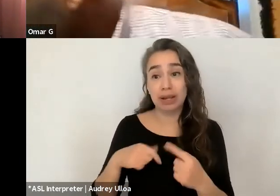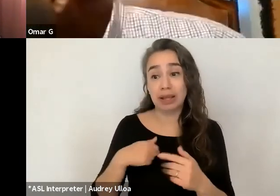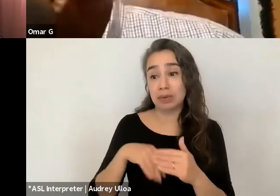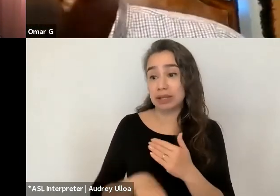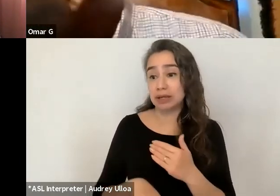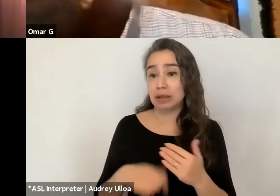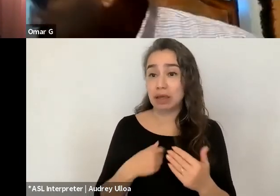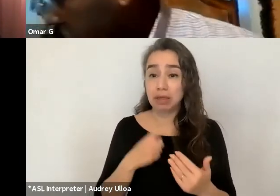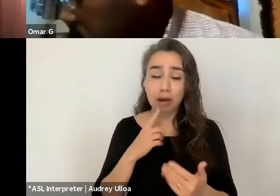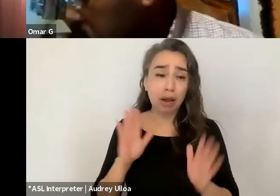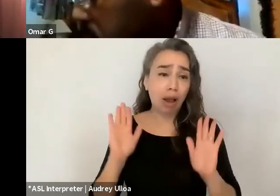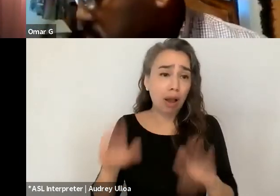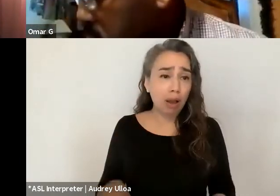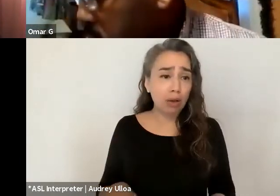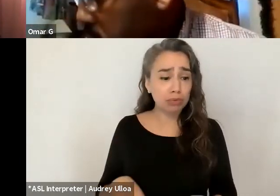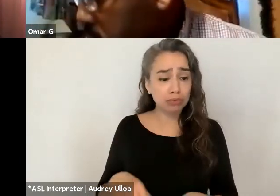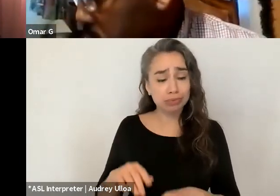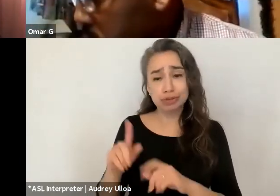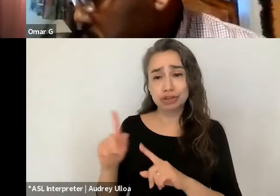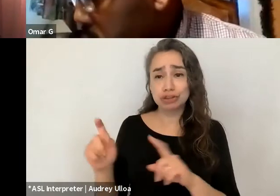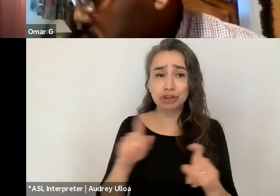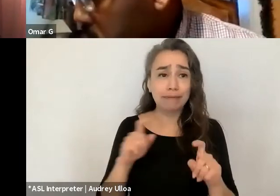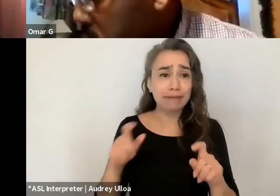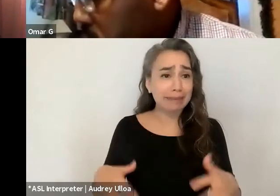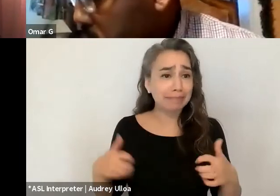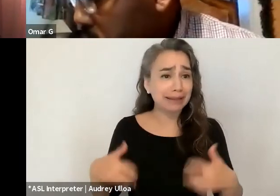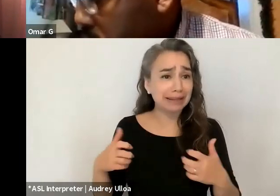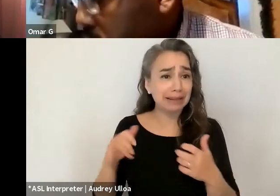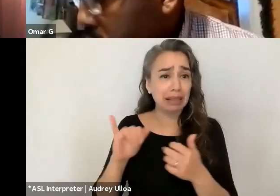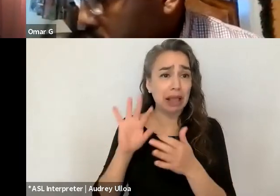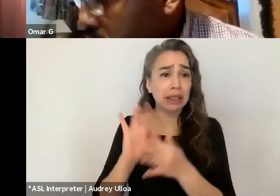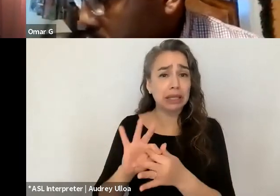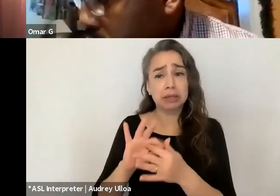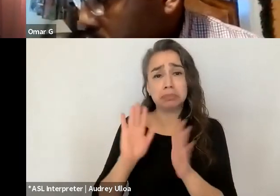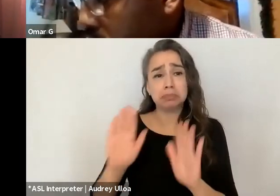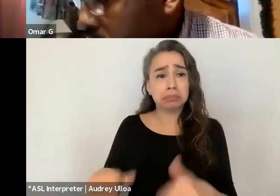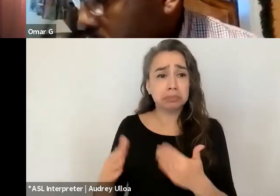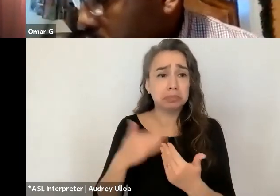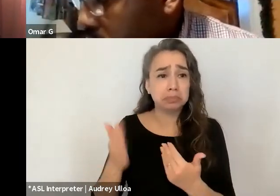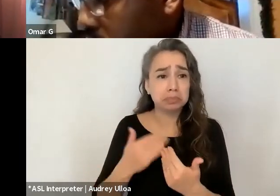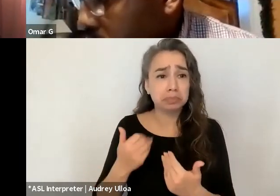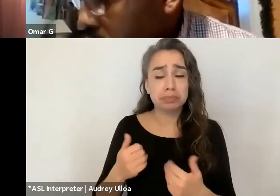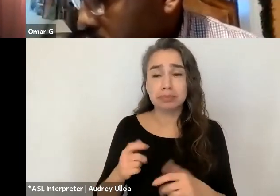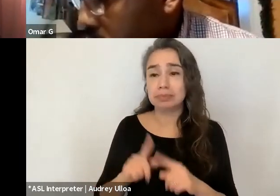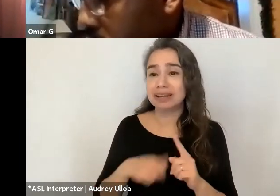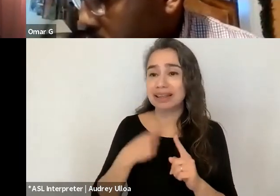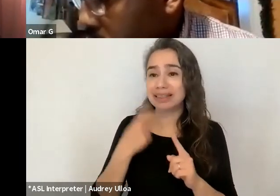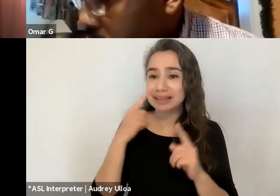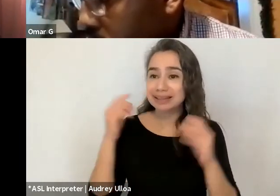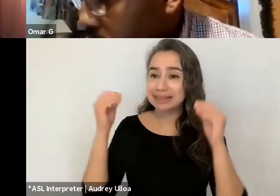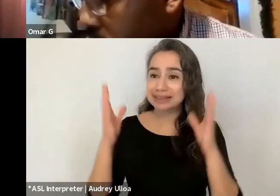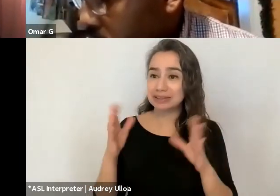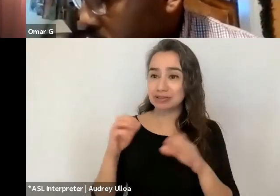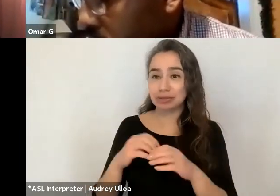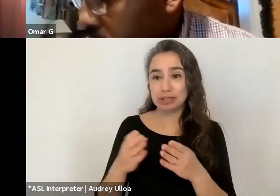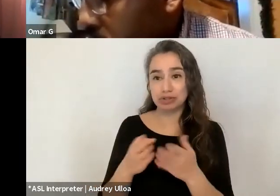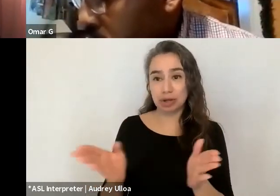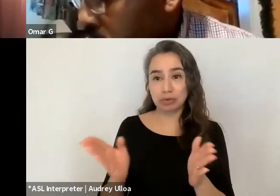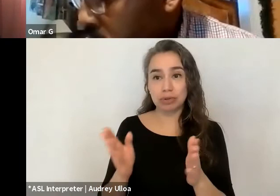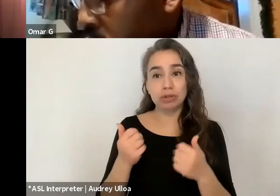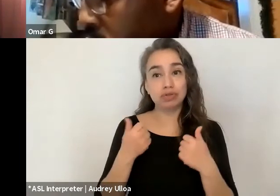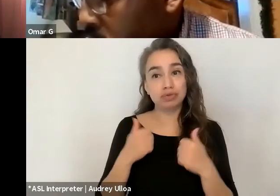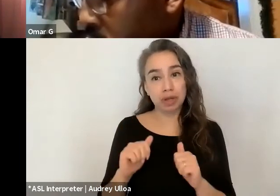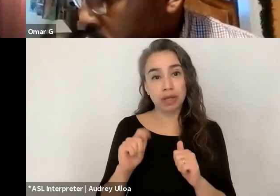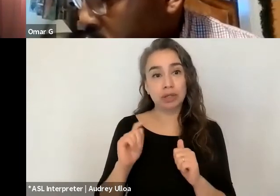like a SurveyMonkey link. It'll be really easy. But I think teachers in general are trying to be really